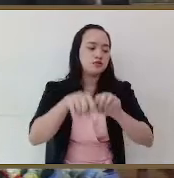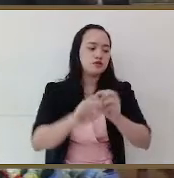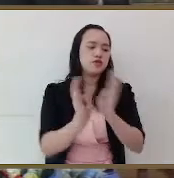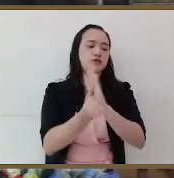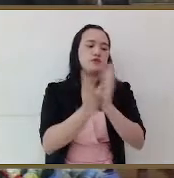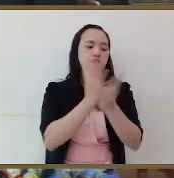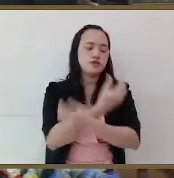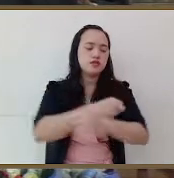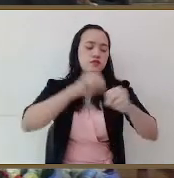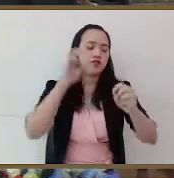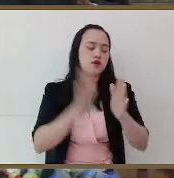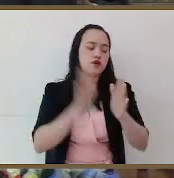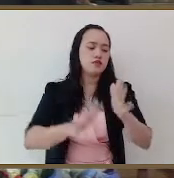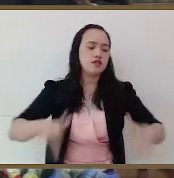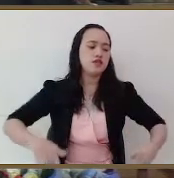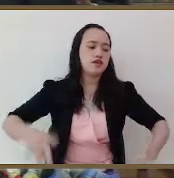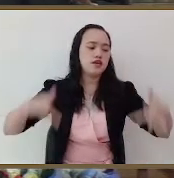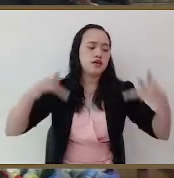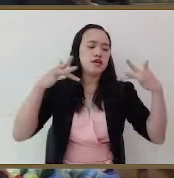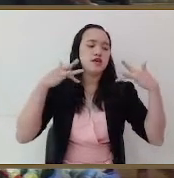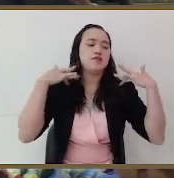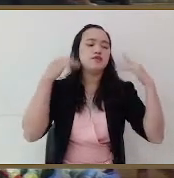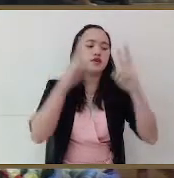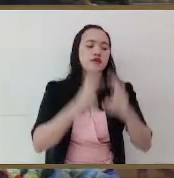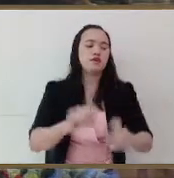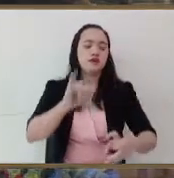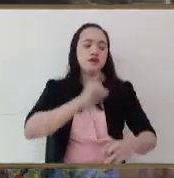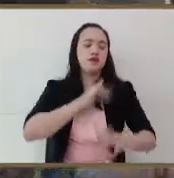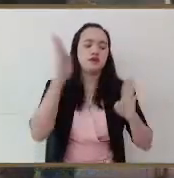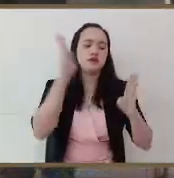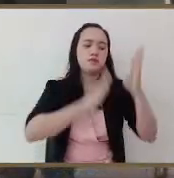I could be saved and live forever with Him.